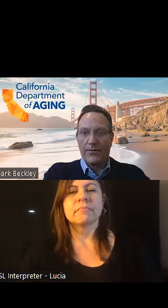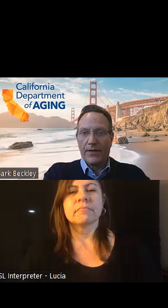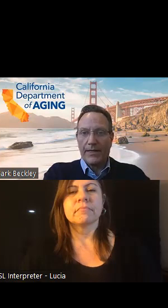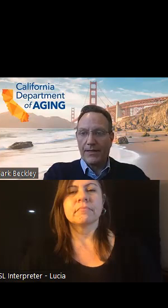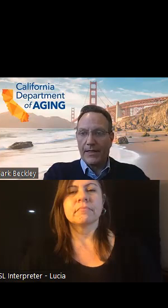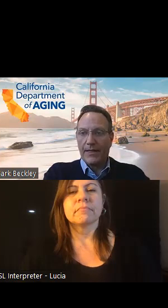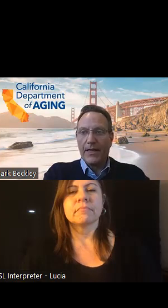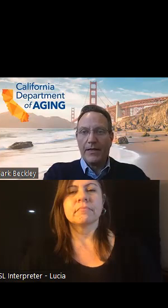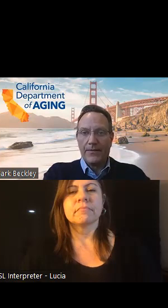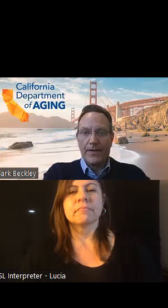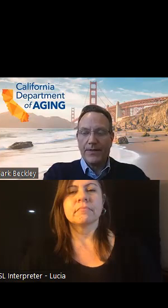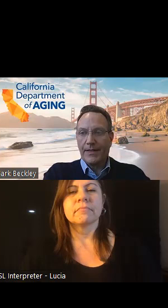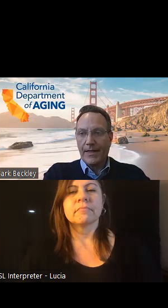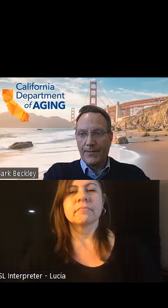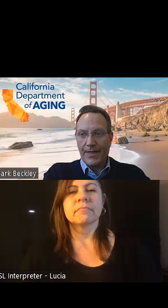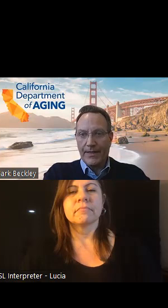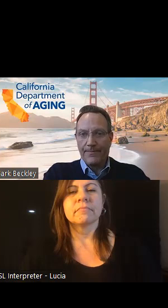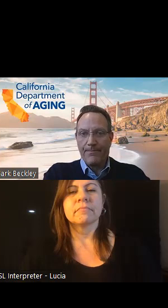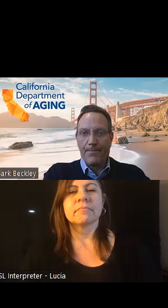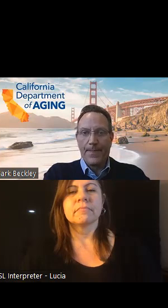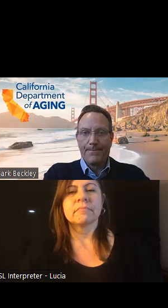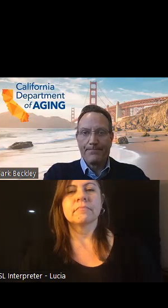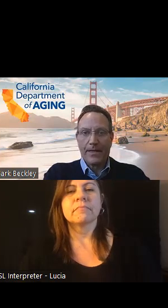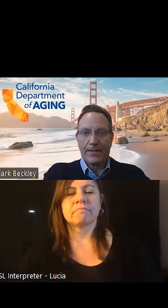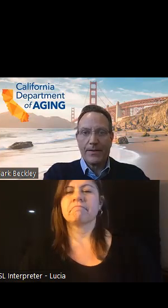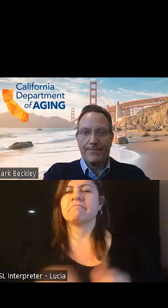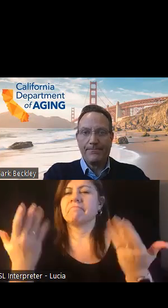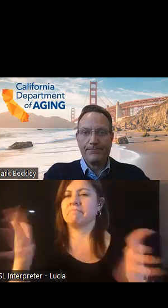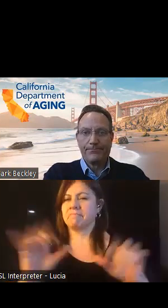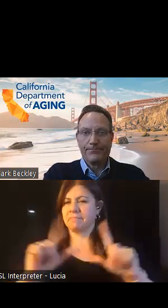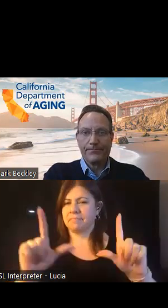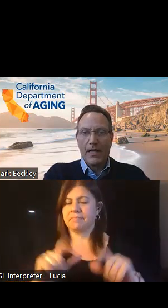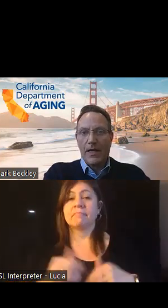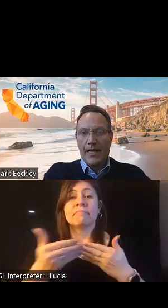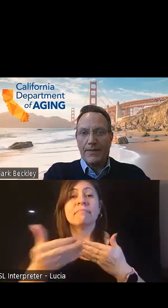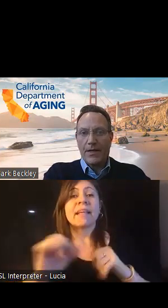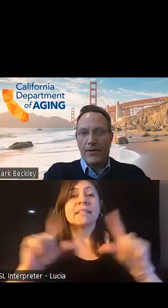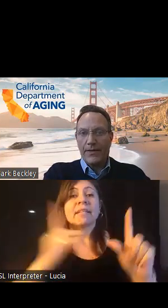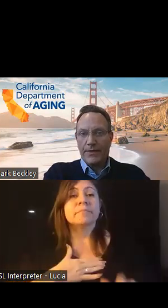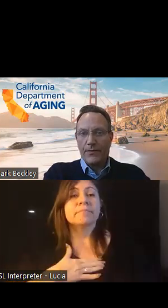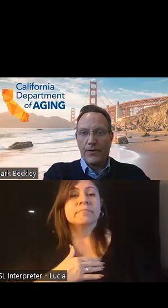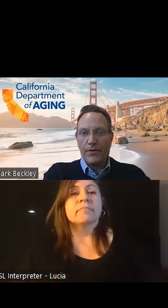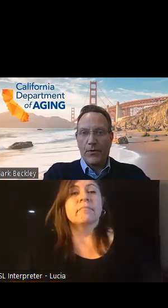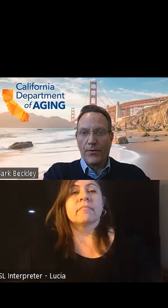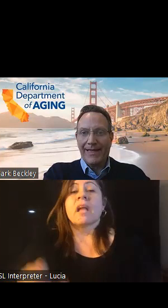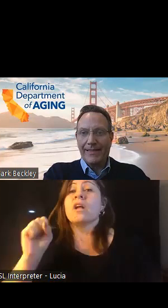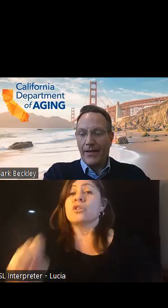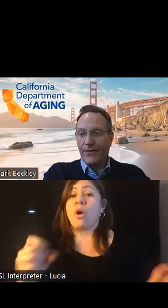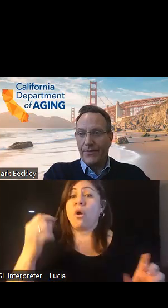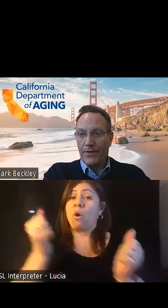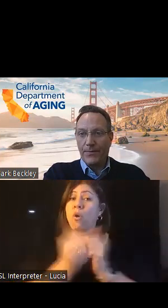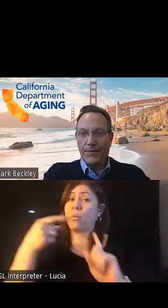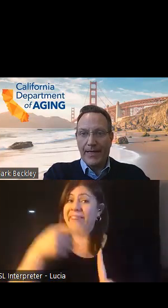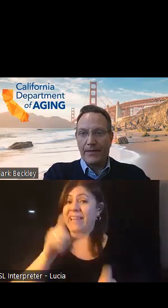related to COVID-19 confusing and upsetting. Next slide. And so in this work group, we're bringing